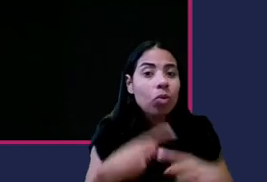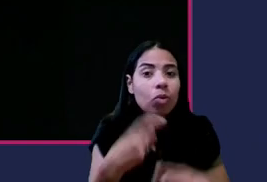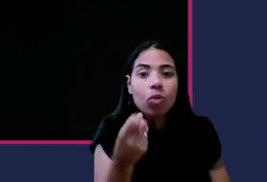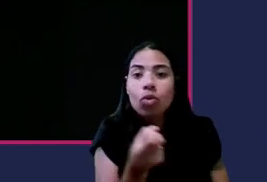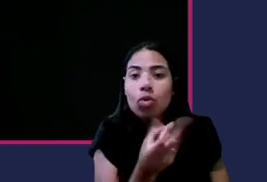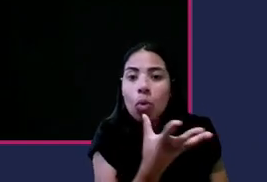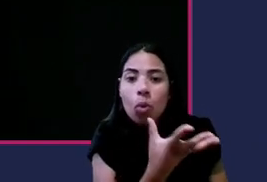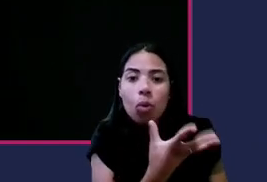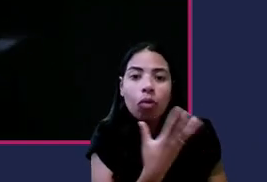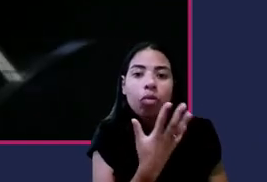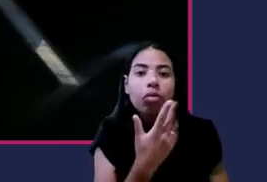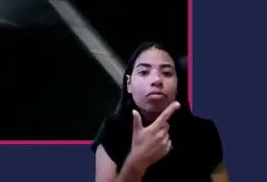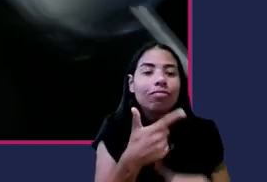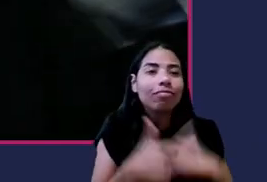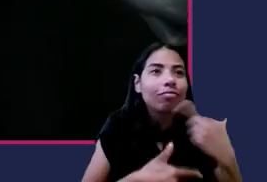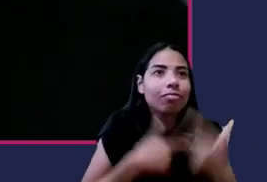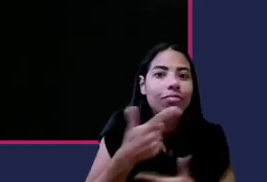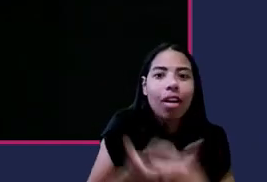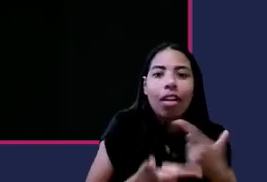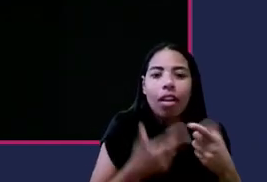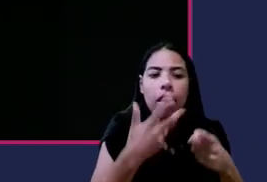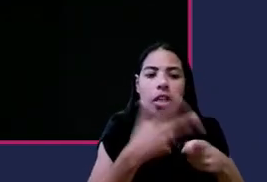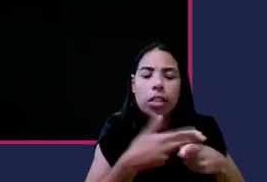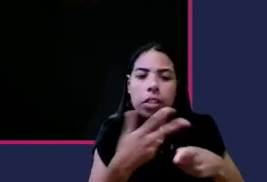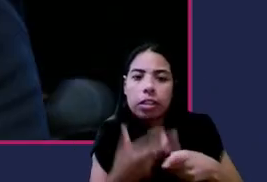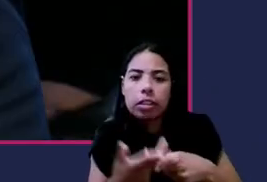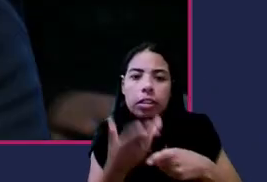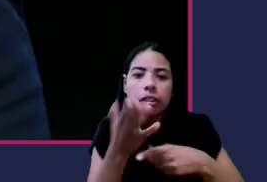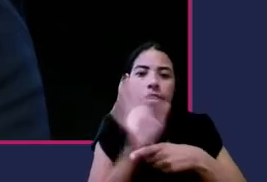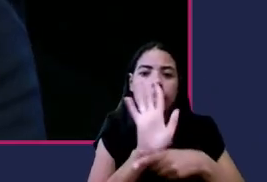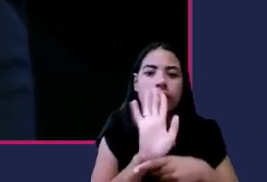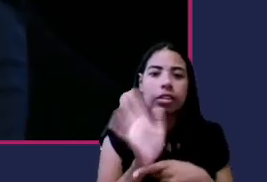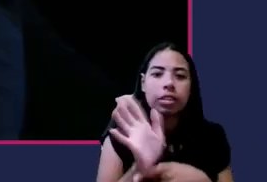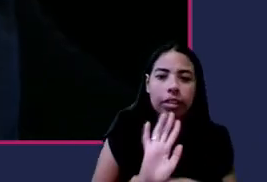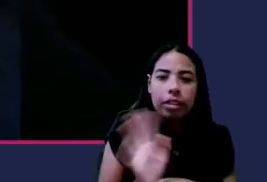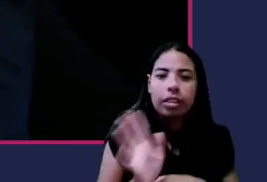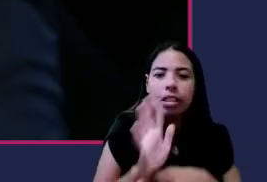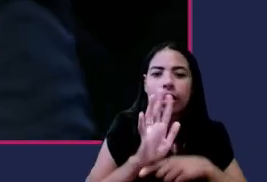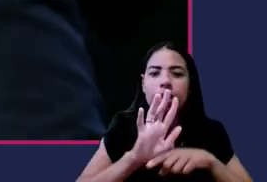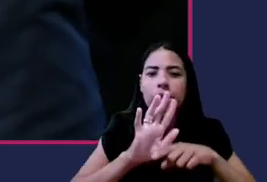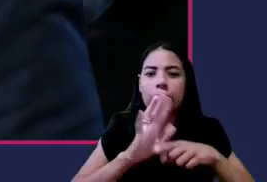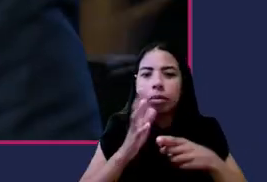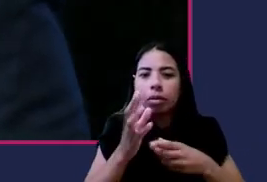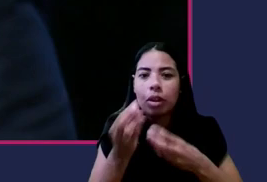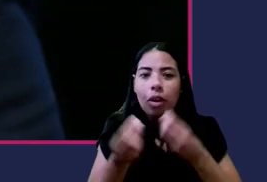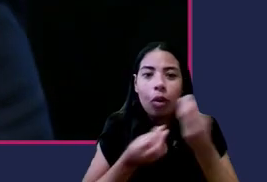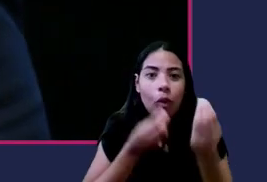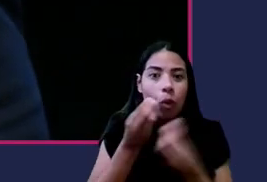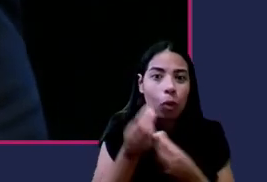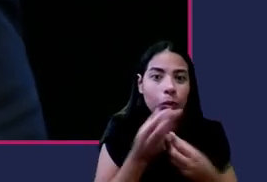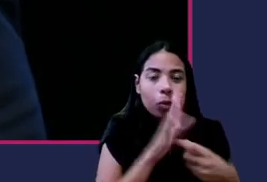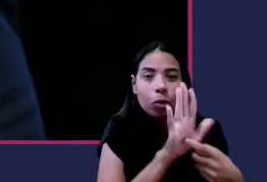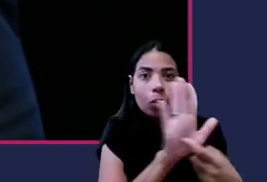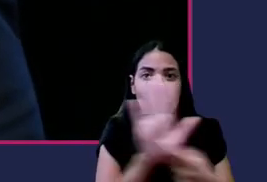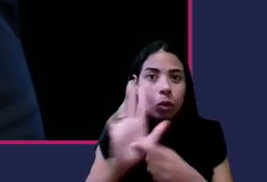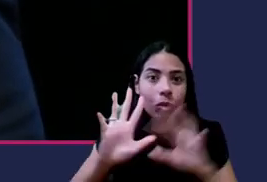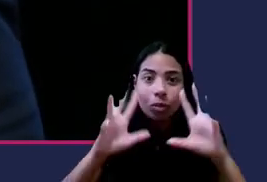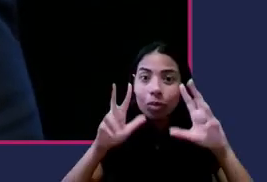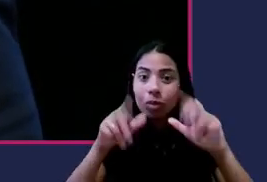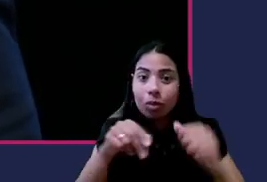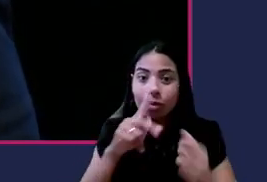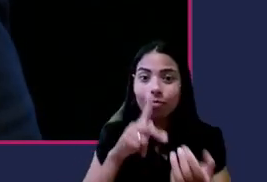No, not really. In the beginning, it was a huge challenge. It was something new, working with production, with